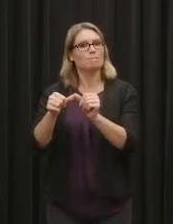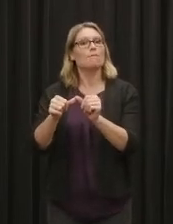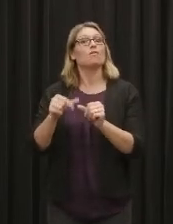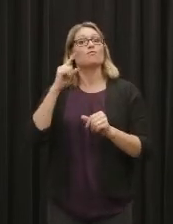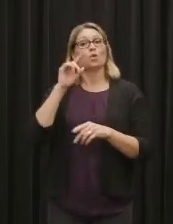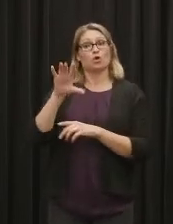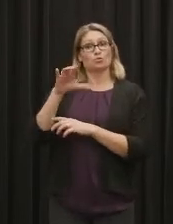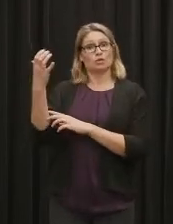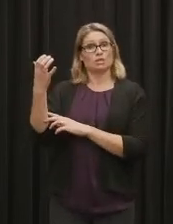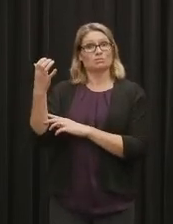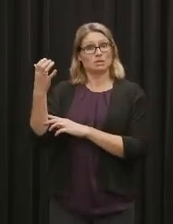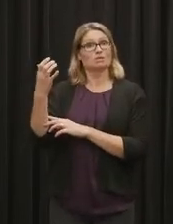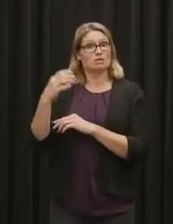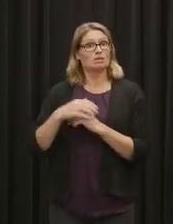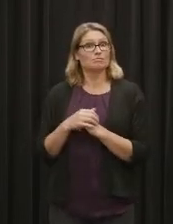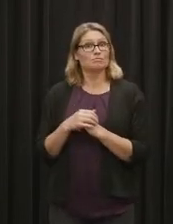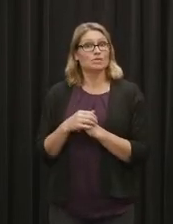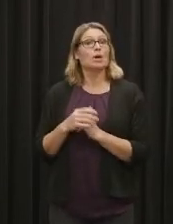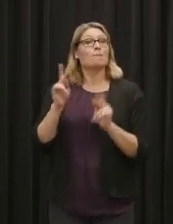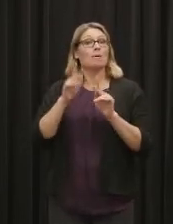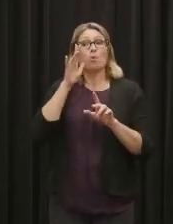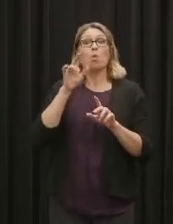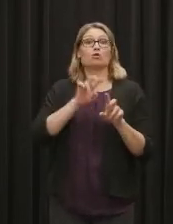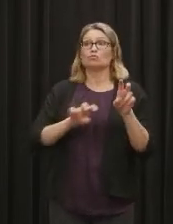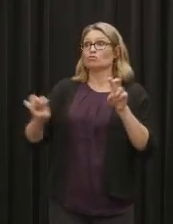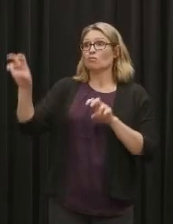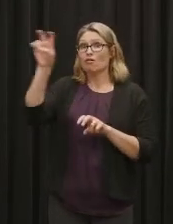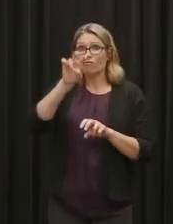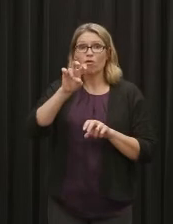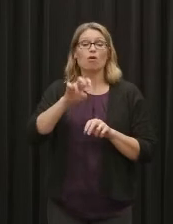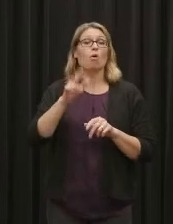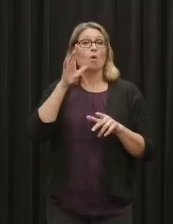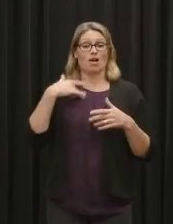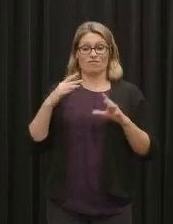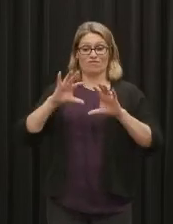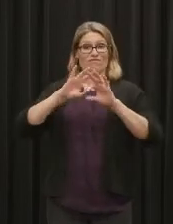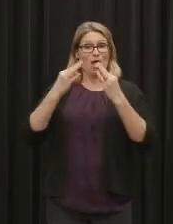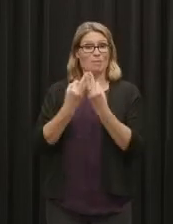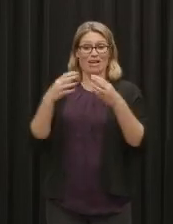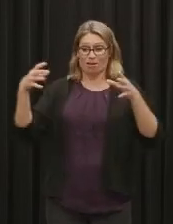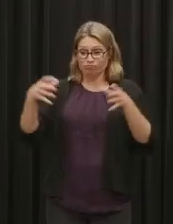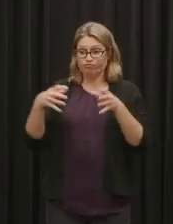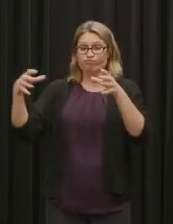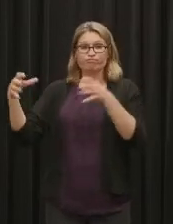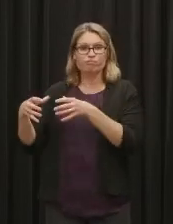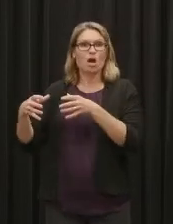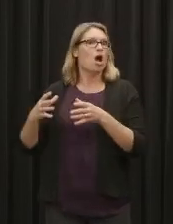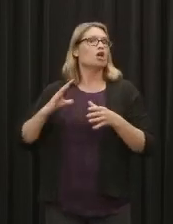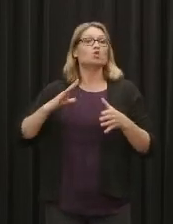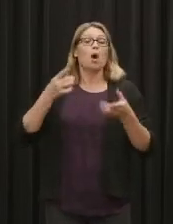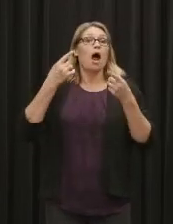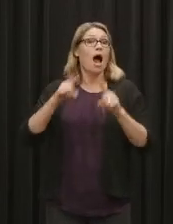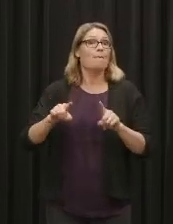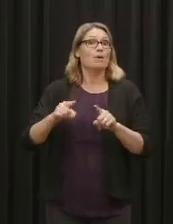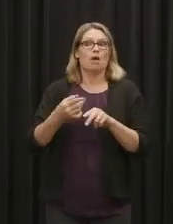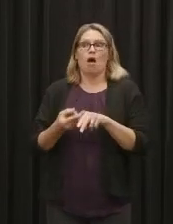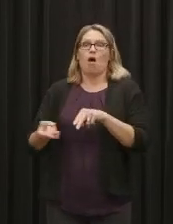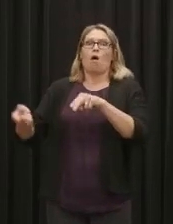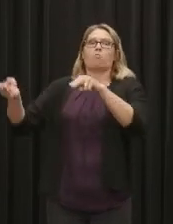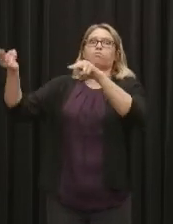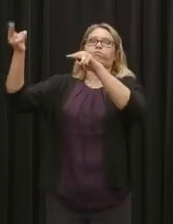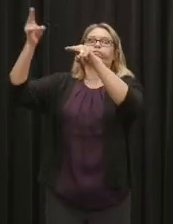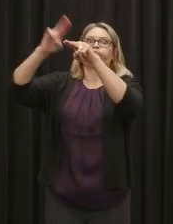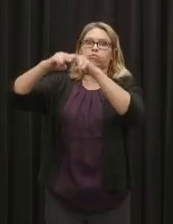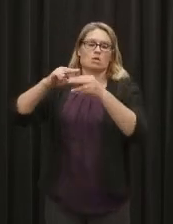the holiday season, because we know that people will travel, there will be gatherings, and we really don't want that to turn into a spike in the number of